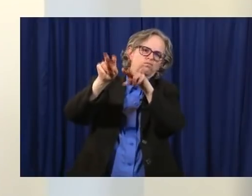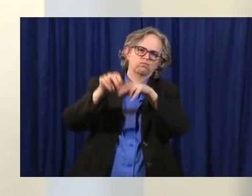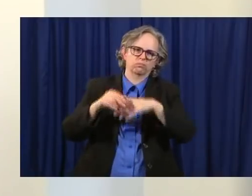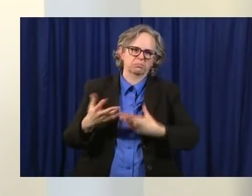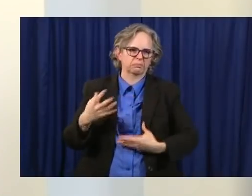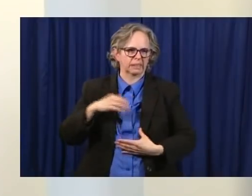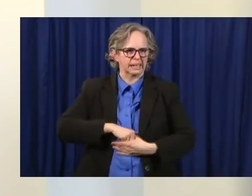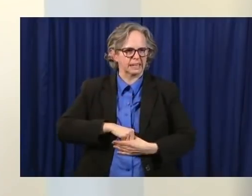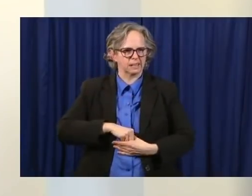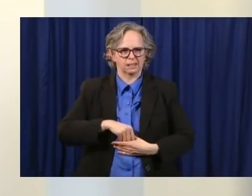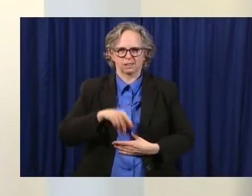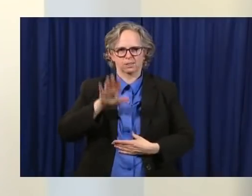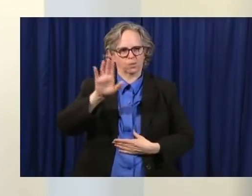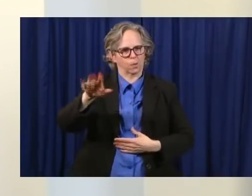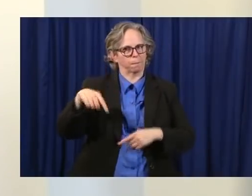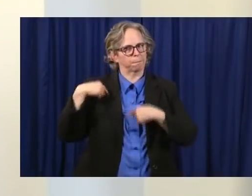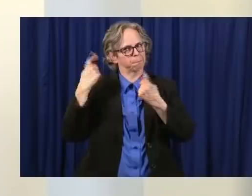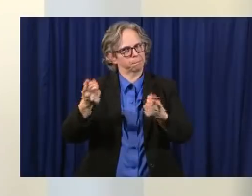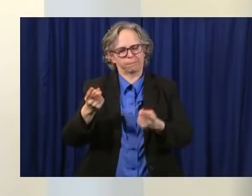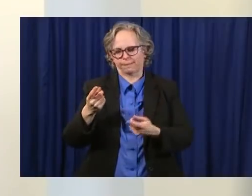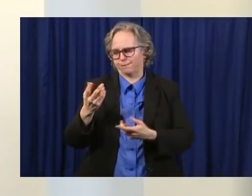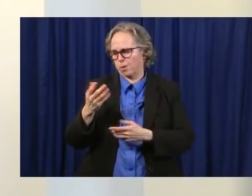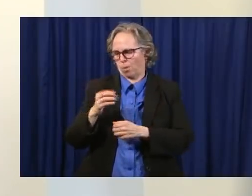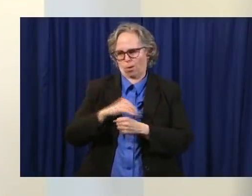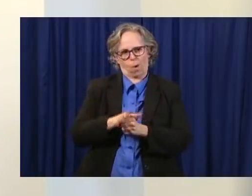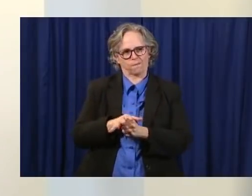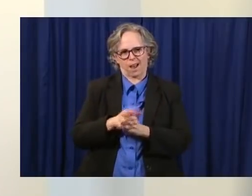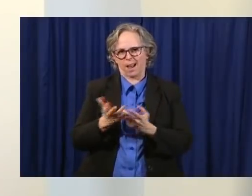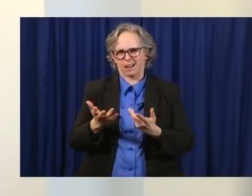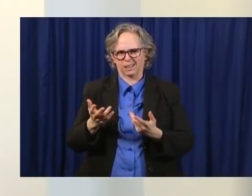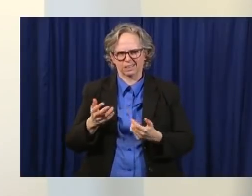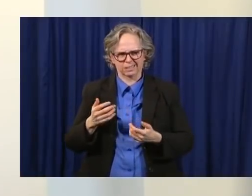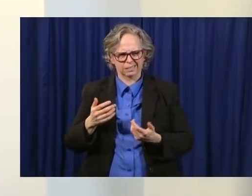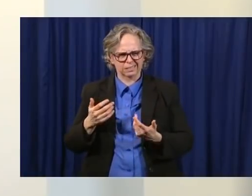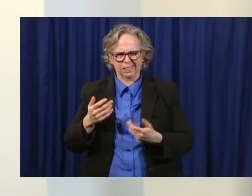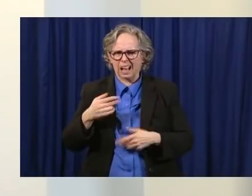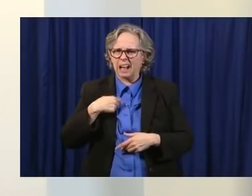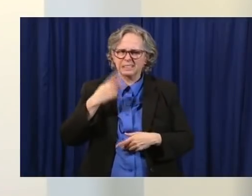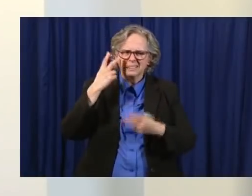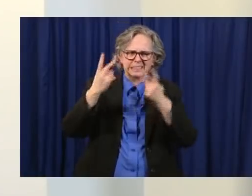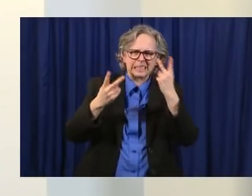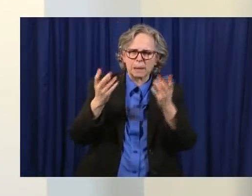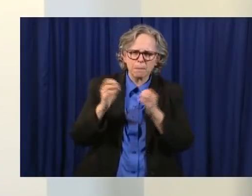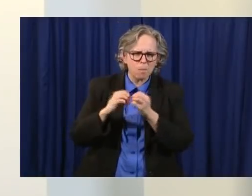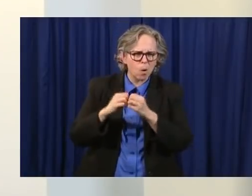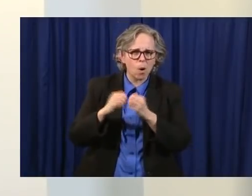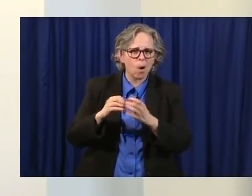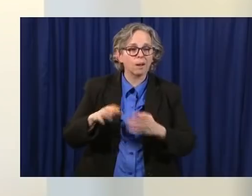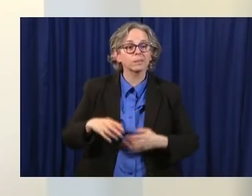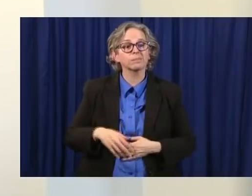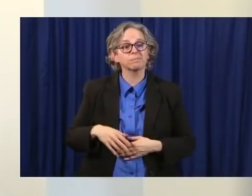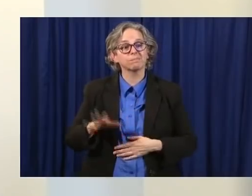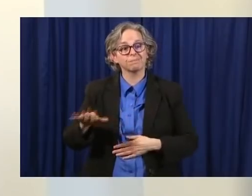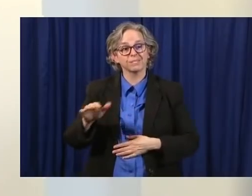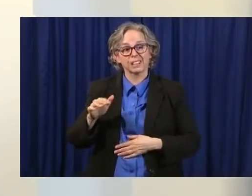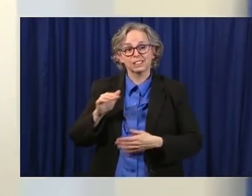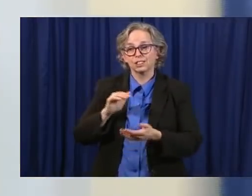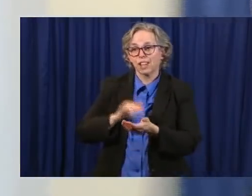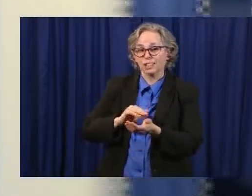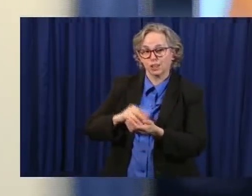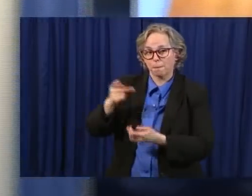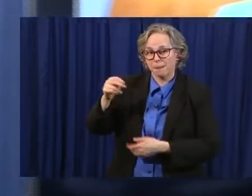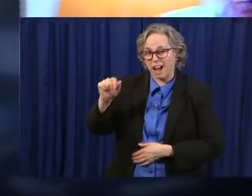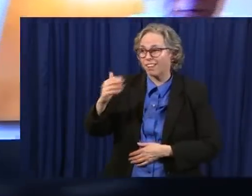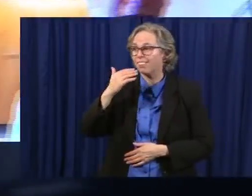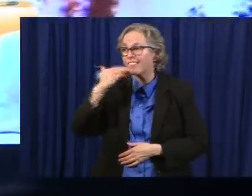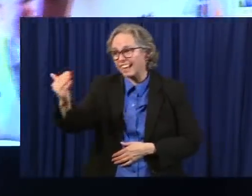and in these hard days, I've just seen it in her every day. And Dr. Para, thank you so much as well. No,